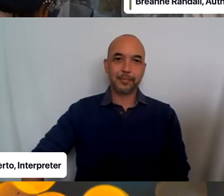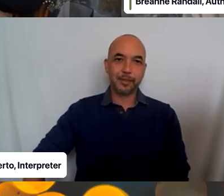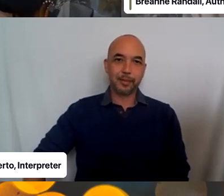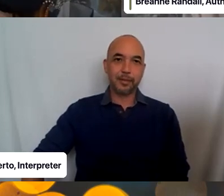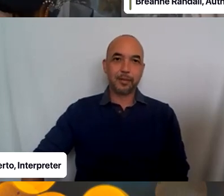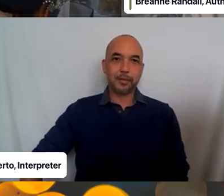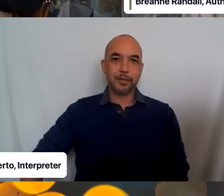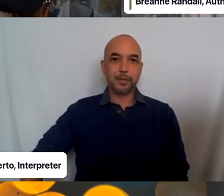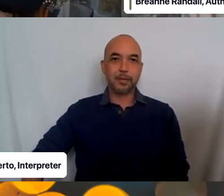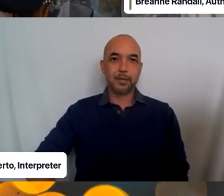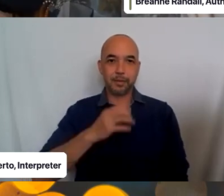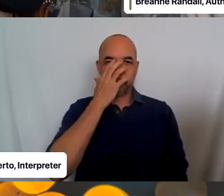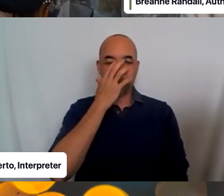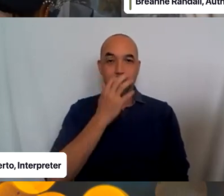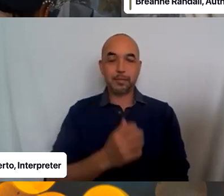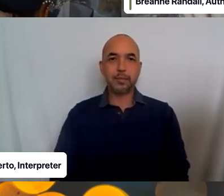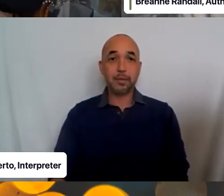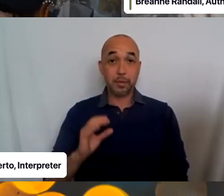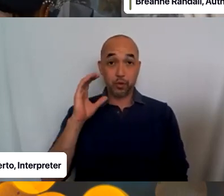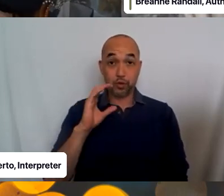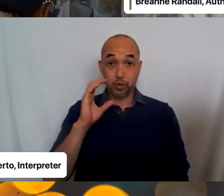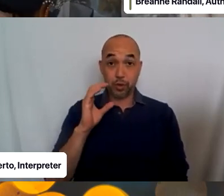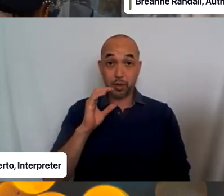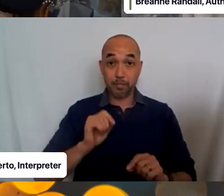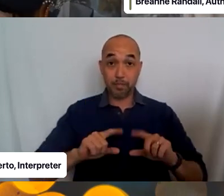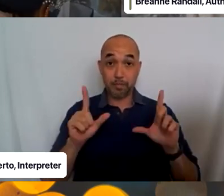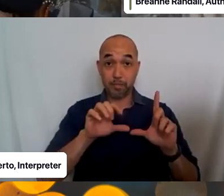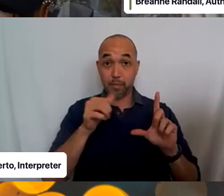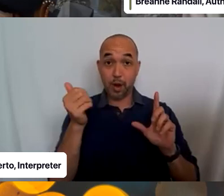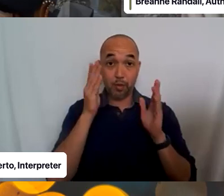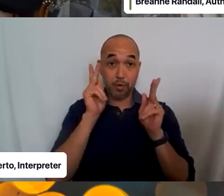I think, Charlie, do we have someone else that we're bringing in, or?